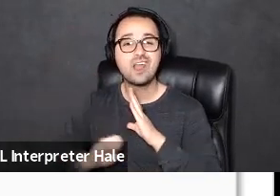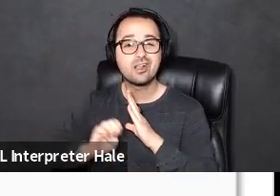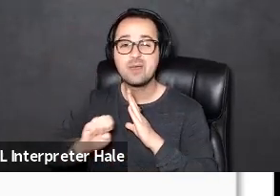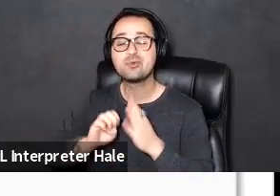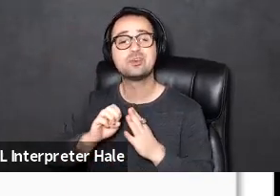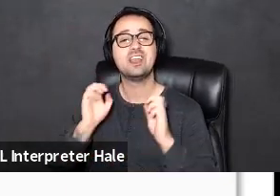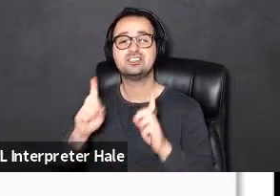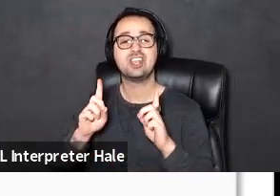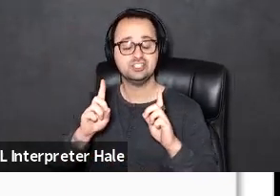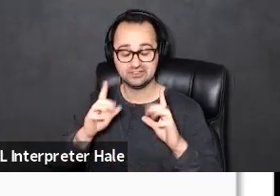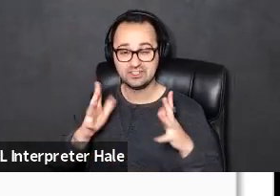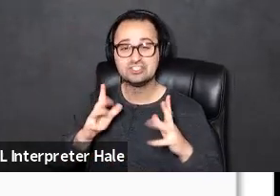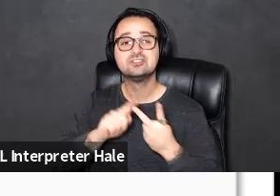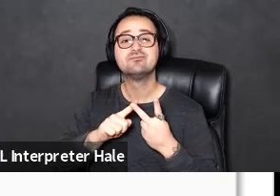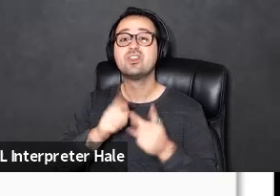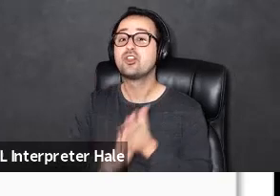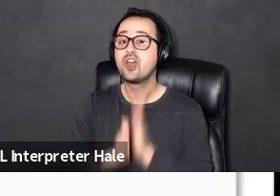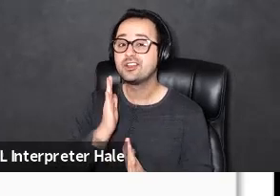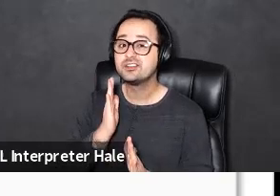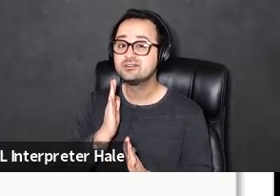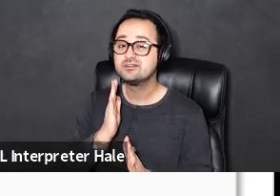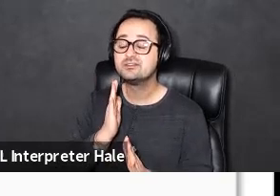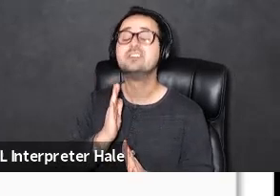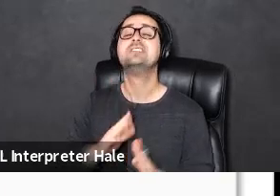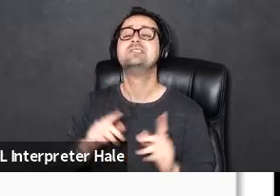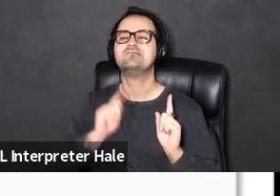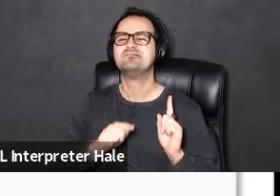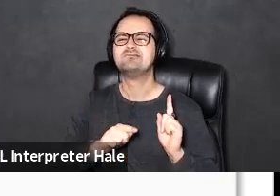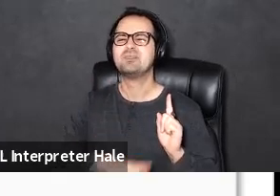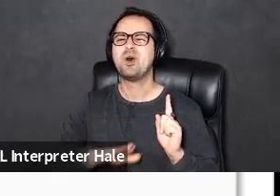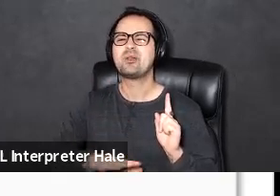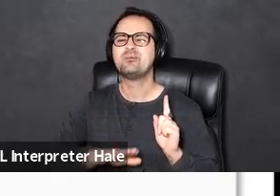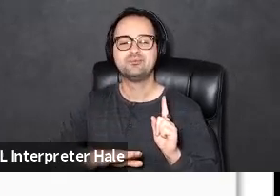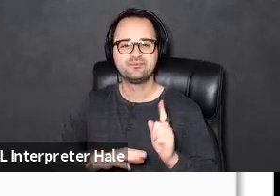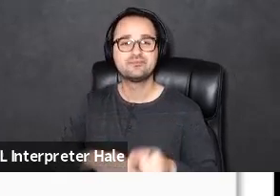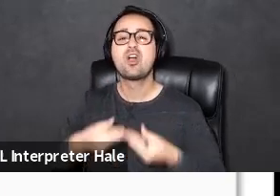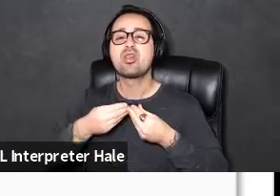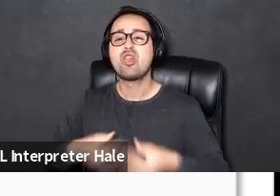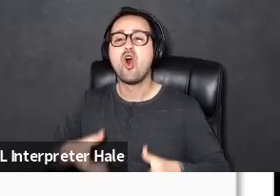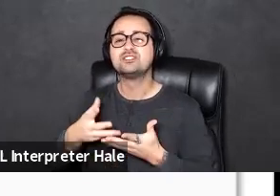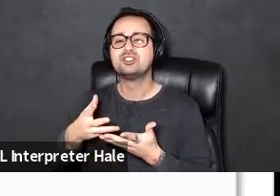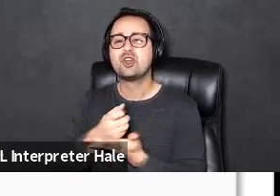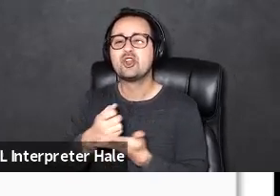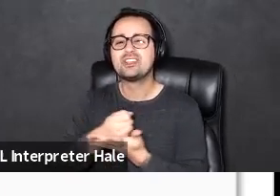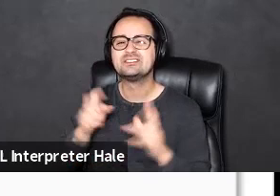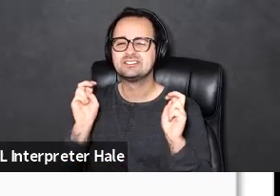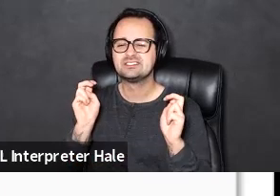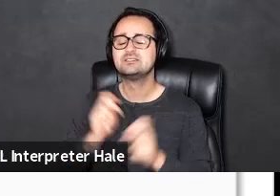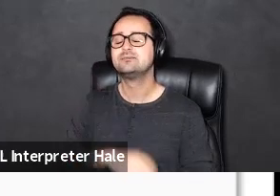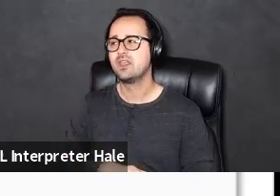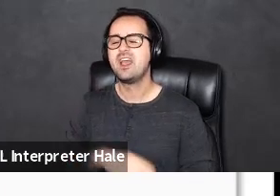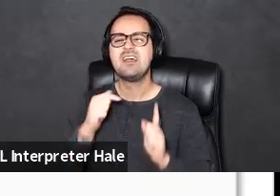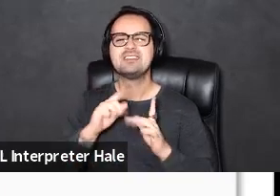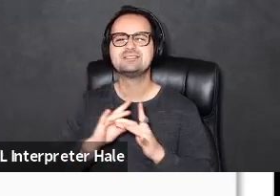education that they need, they're done. The one on the bottom there, we talk about lost earnings, and that's really for